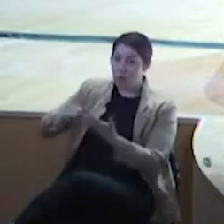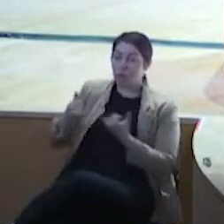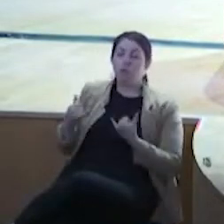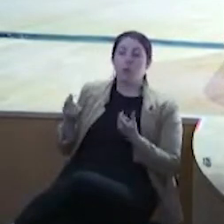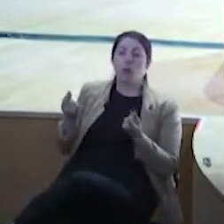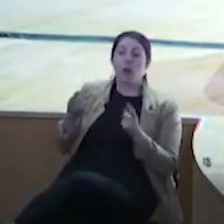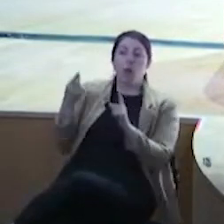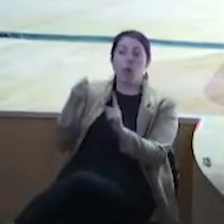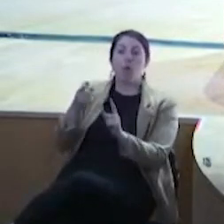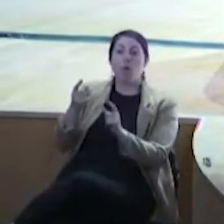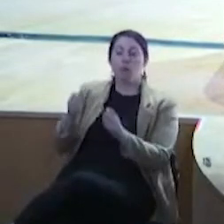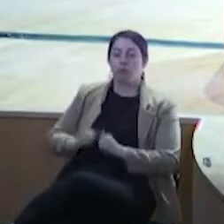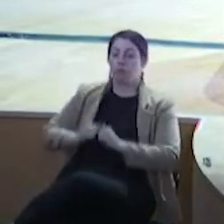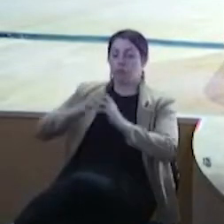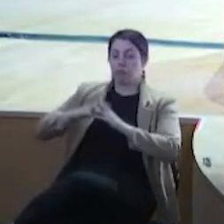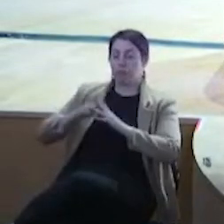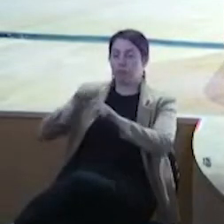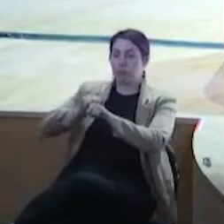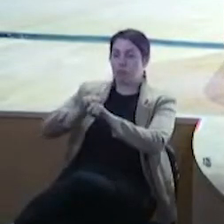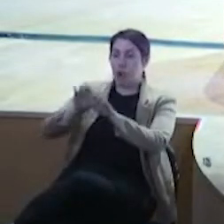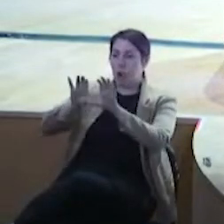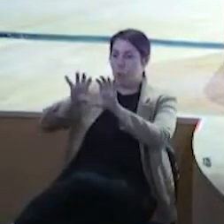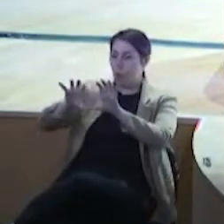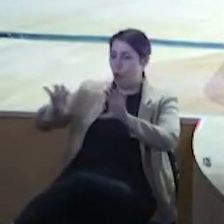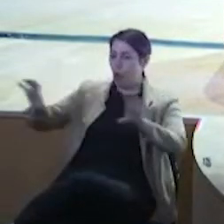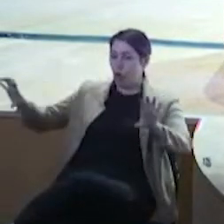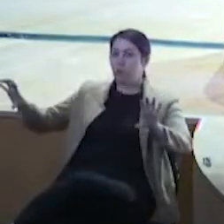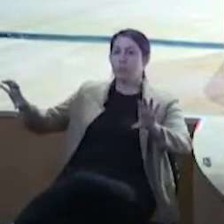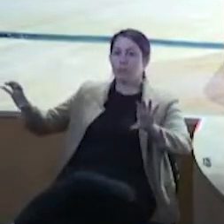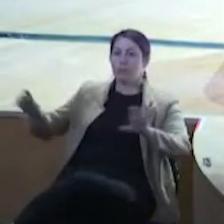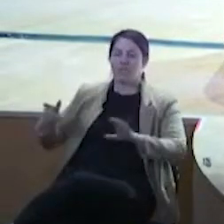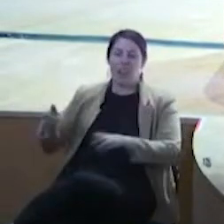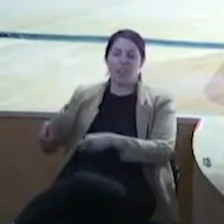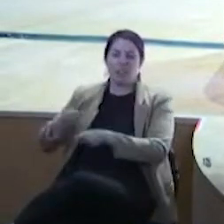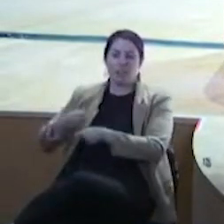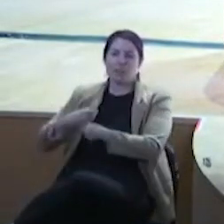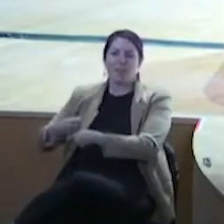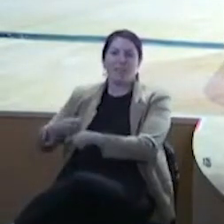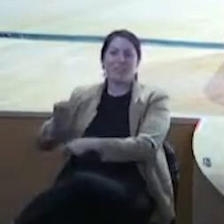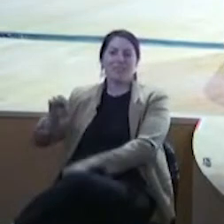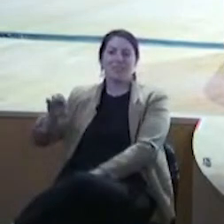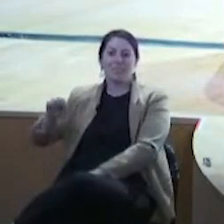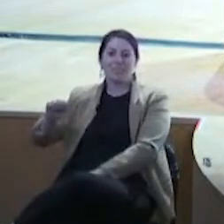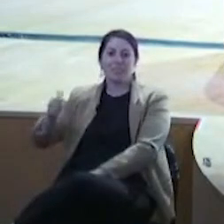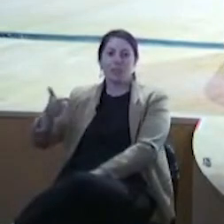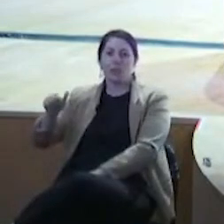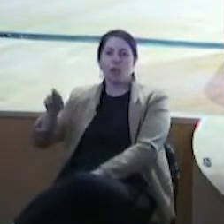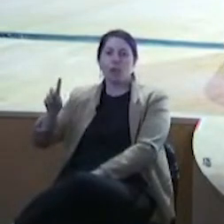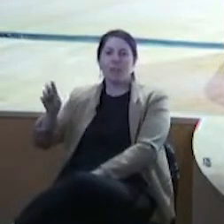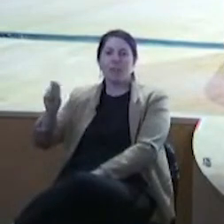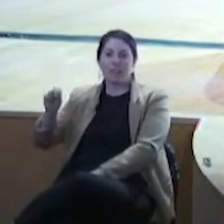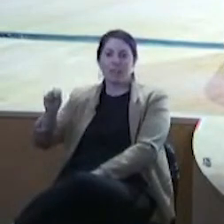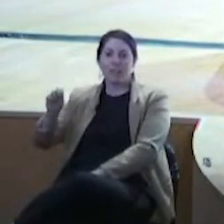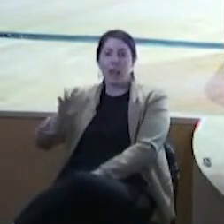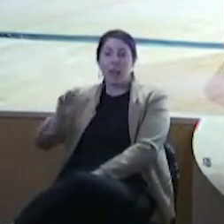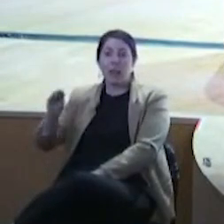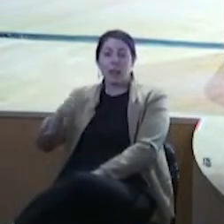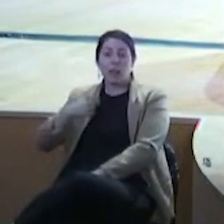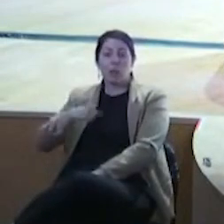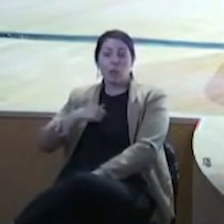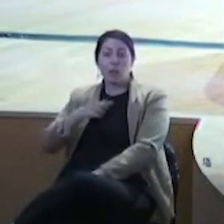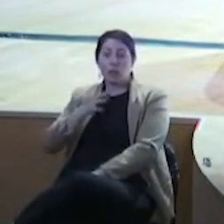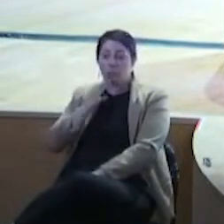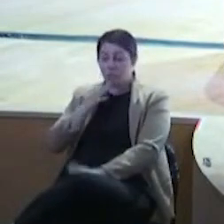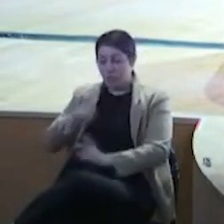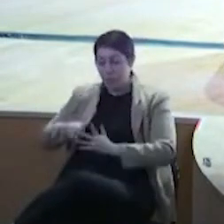restoring the rock walls that create the sea gardens. And we are getting ready